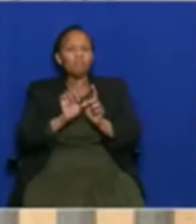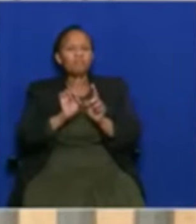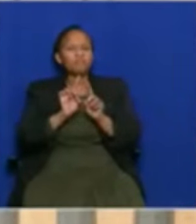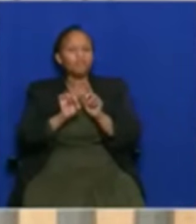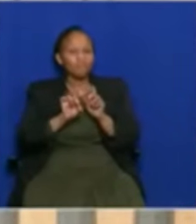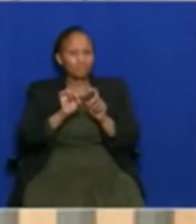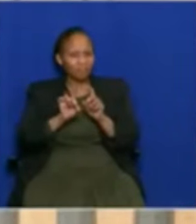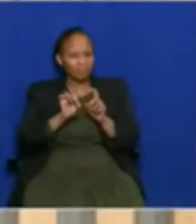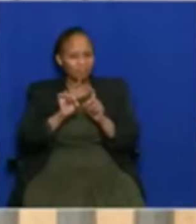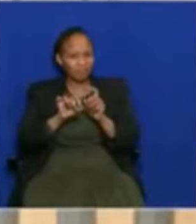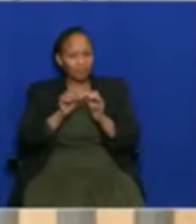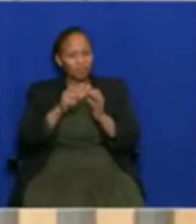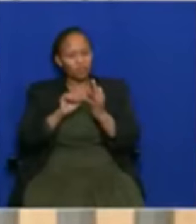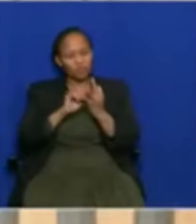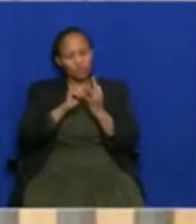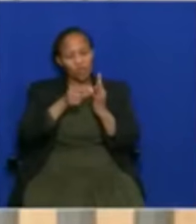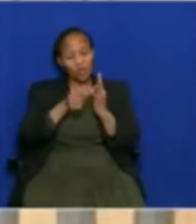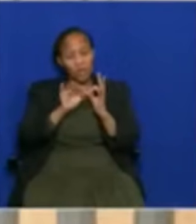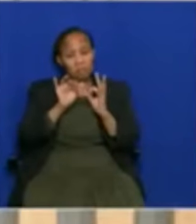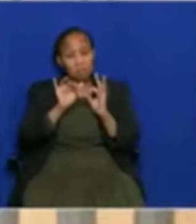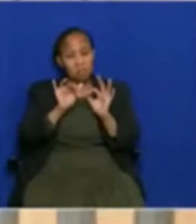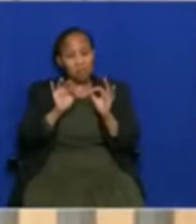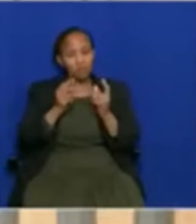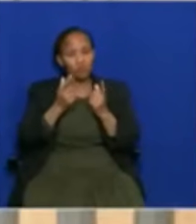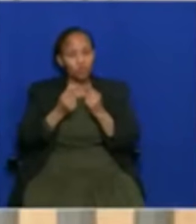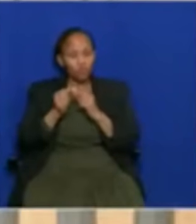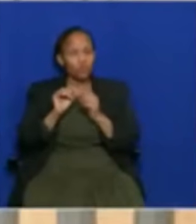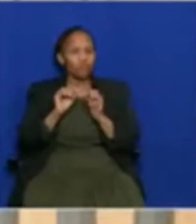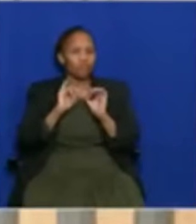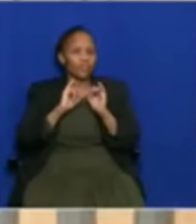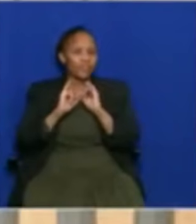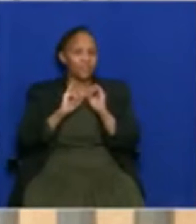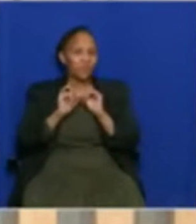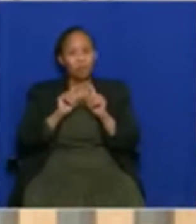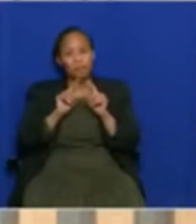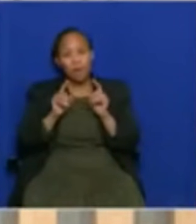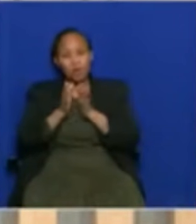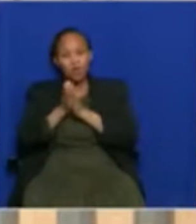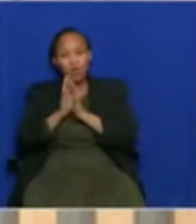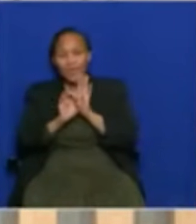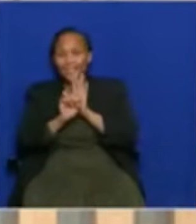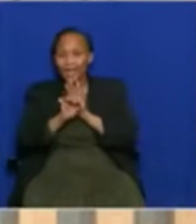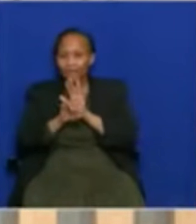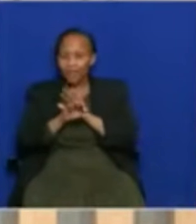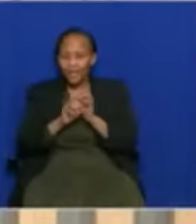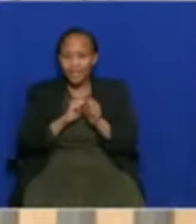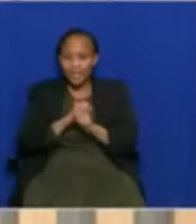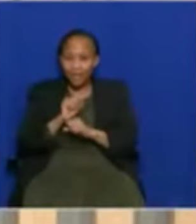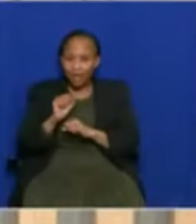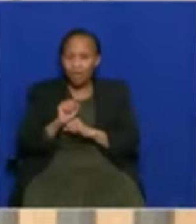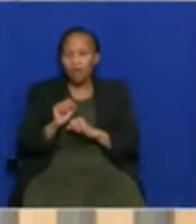don't request the advertisement. You don't request any other background documents